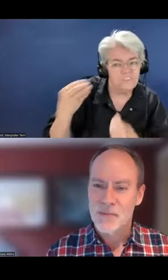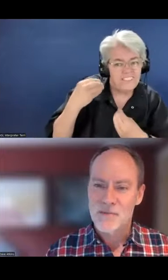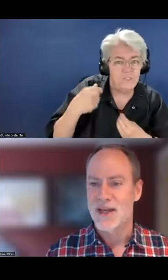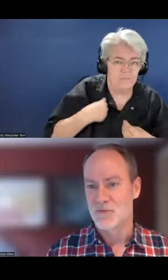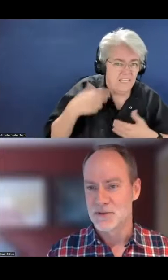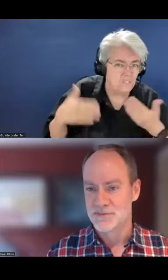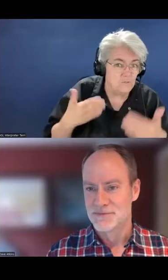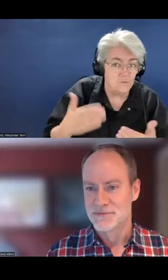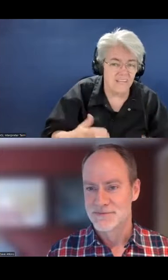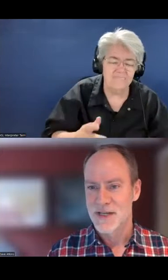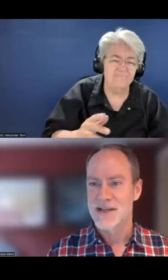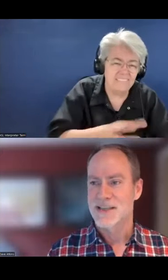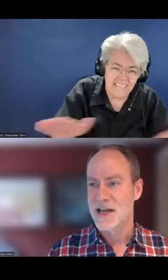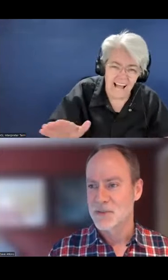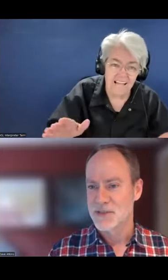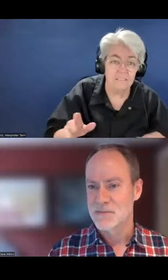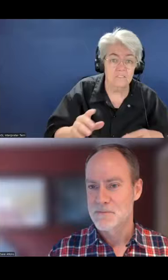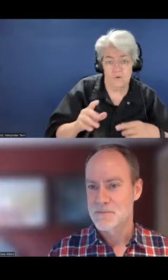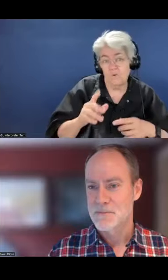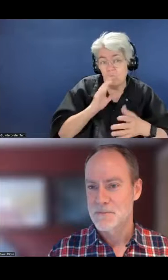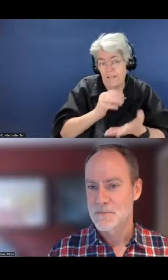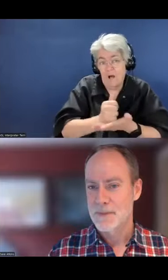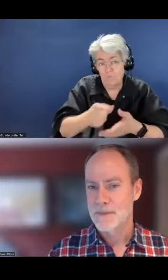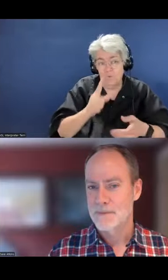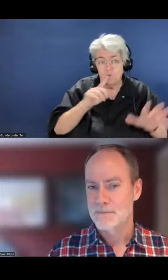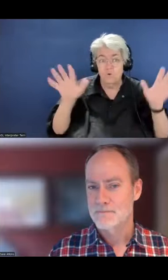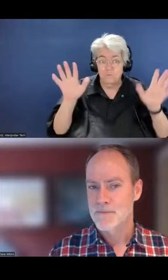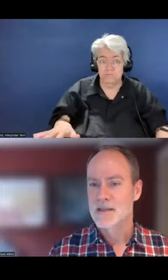I think might be helpful. Next slide, please.